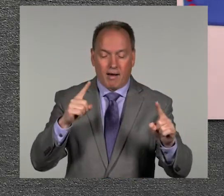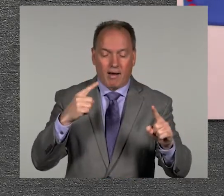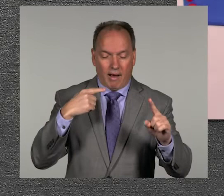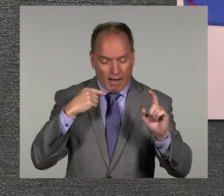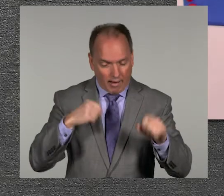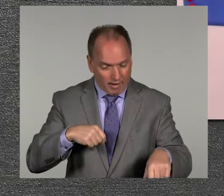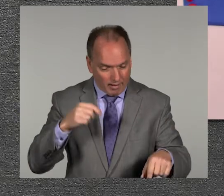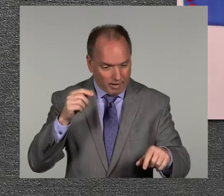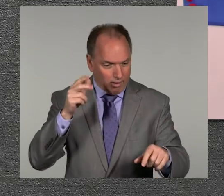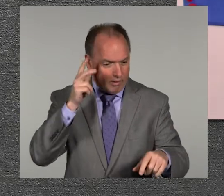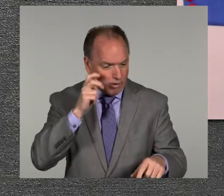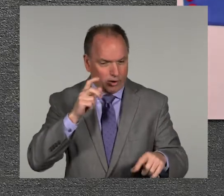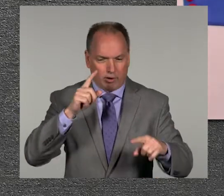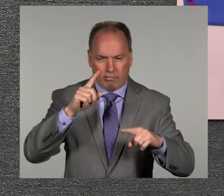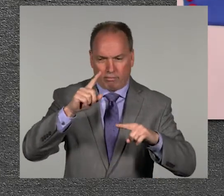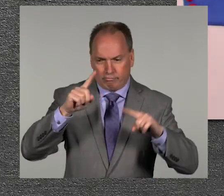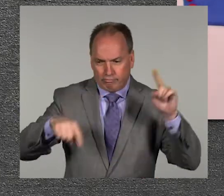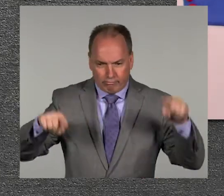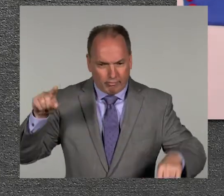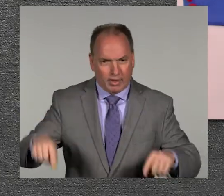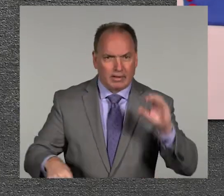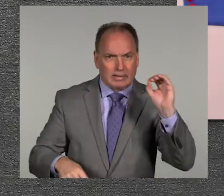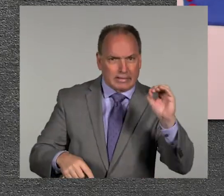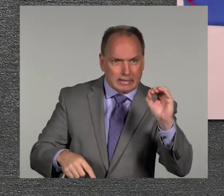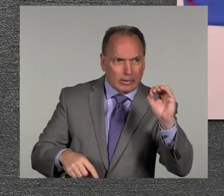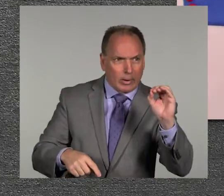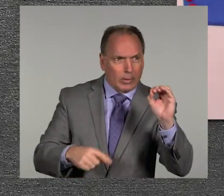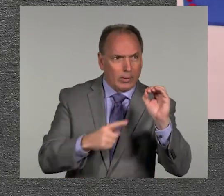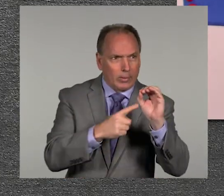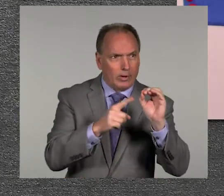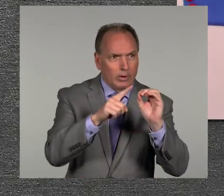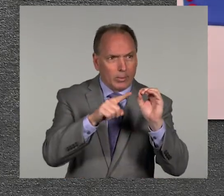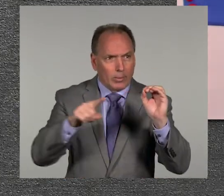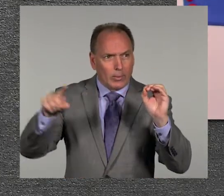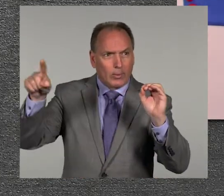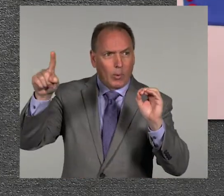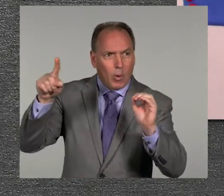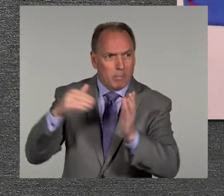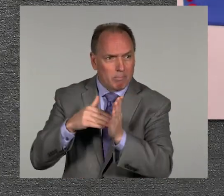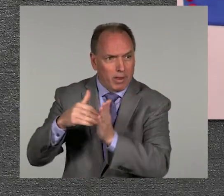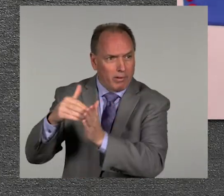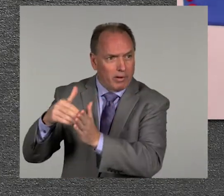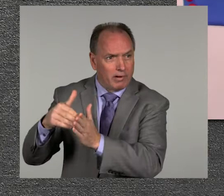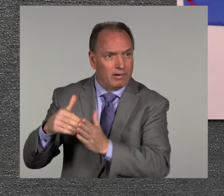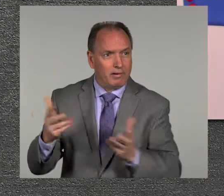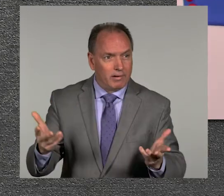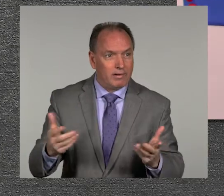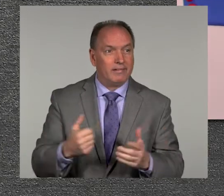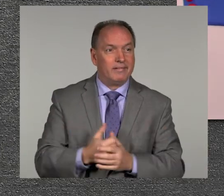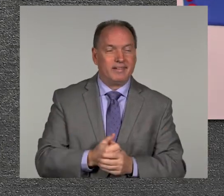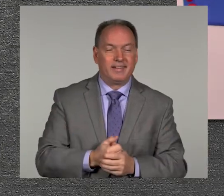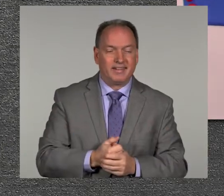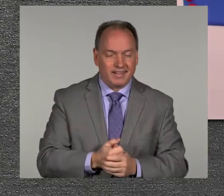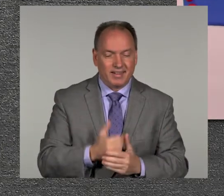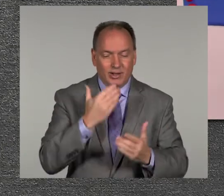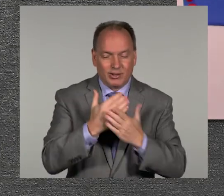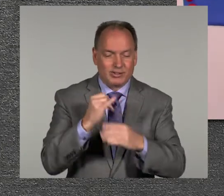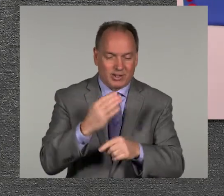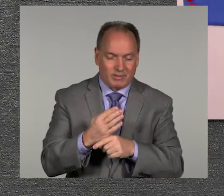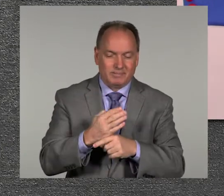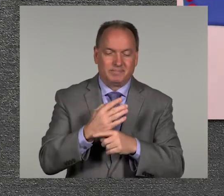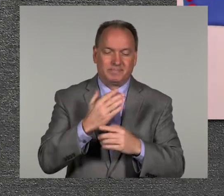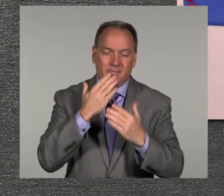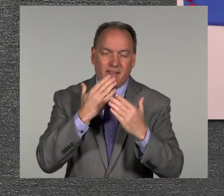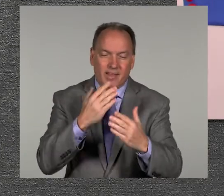Okay, so I could have heard a range from 0 maybe to like a million. Okay, good job, thank you for